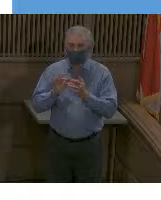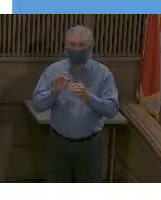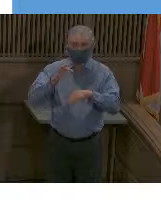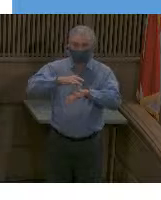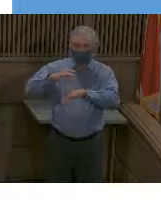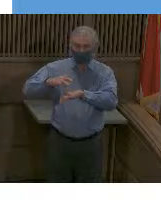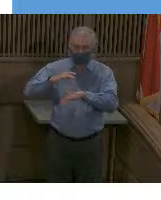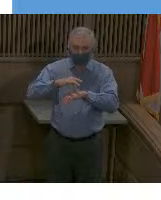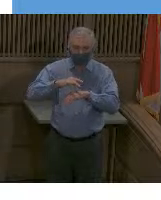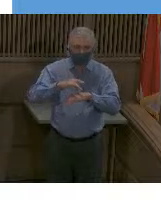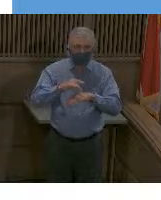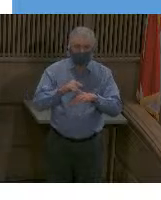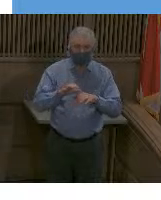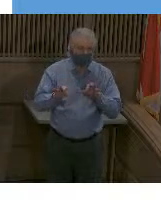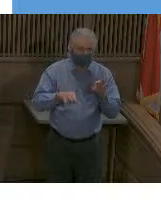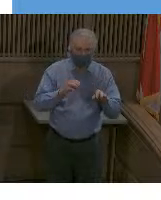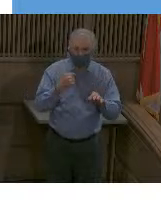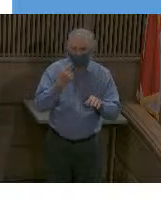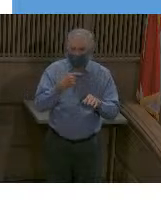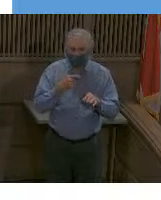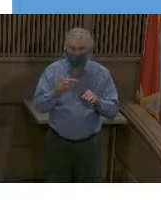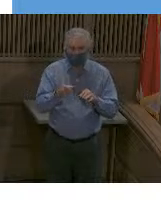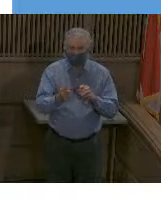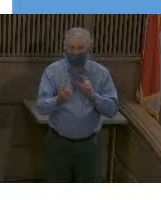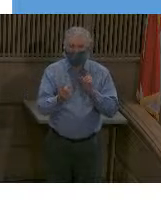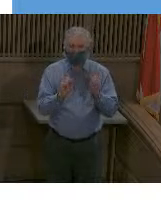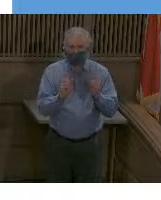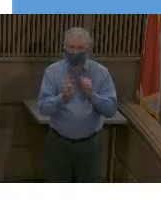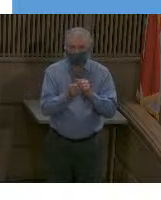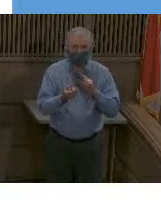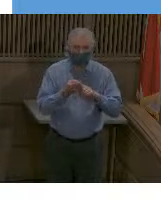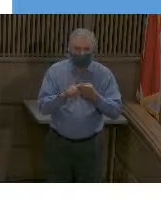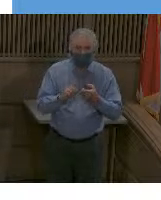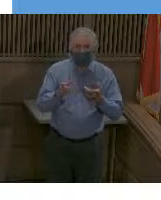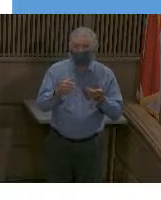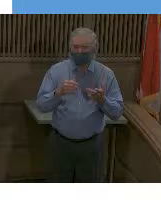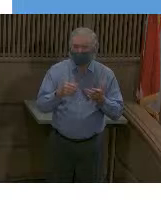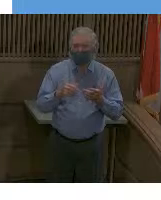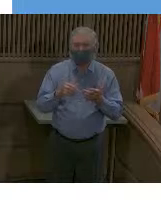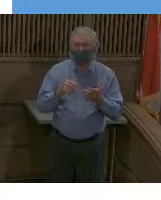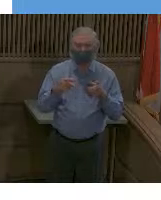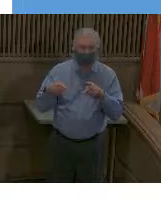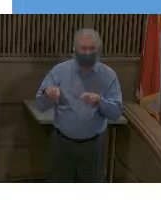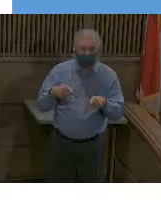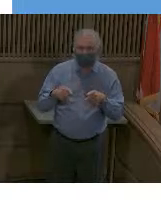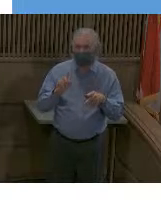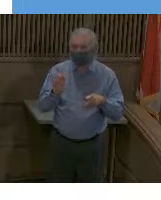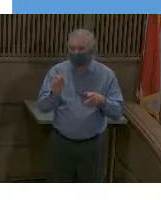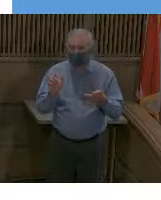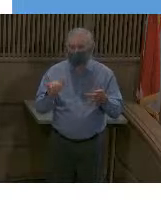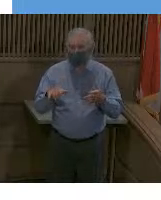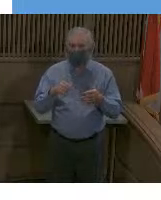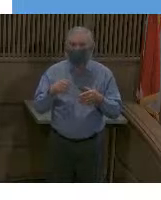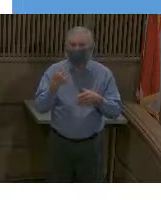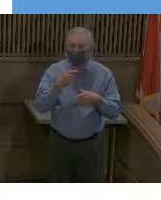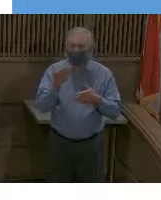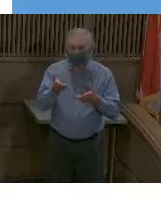help, especially now that we are in the vaccination stage. We're looking for clinical